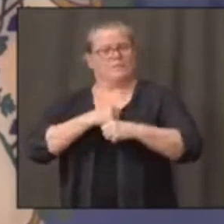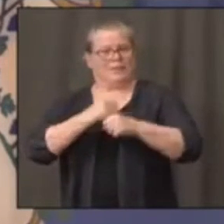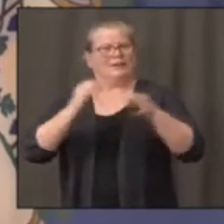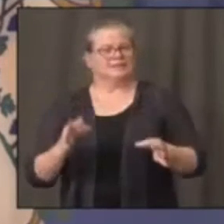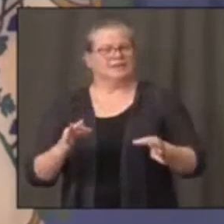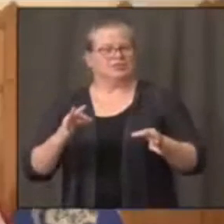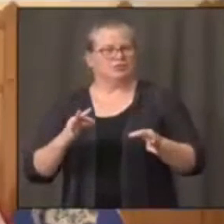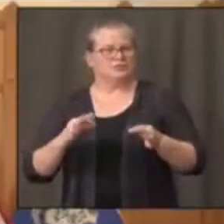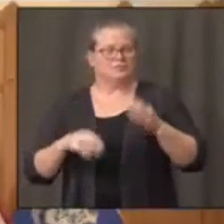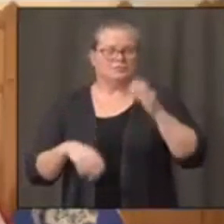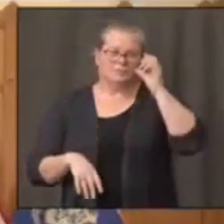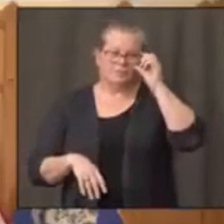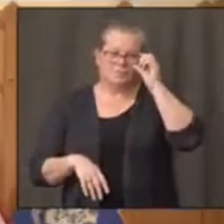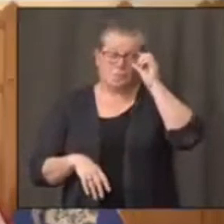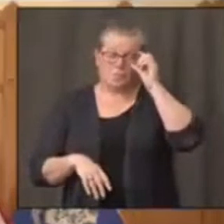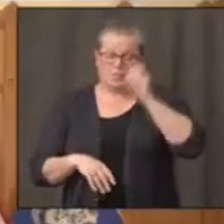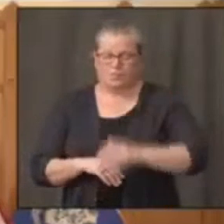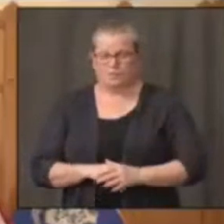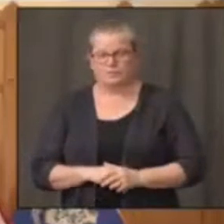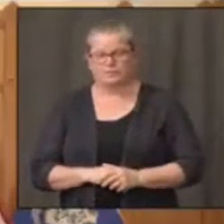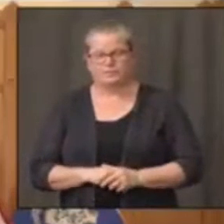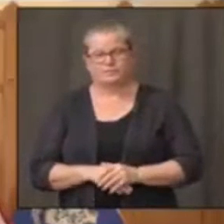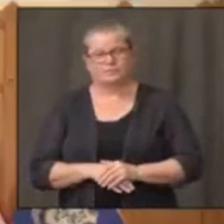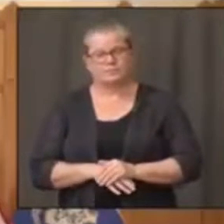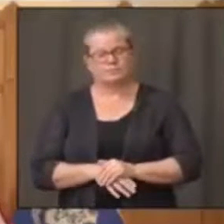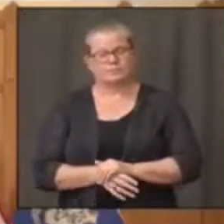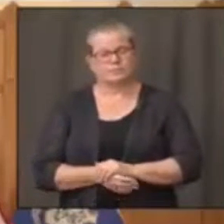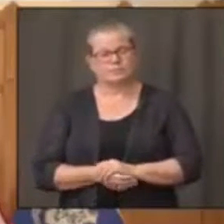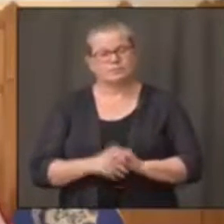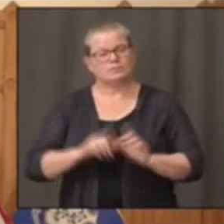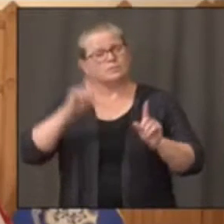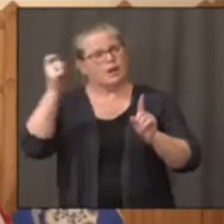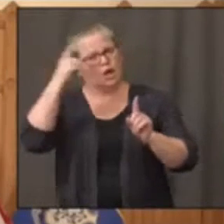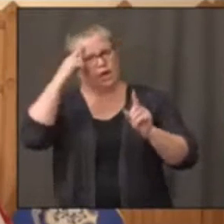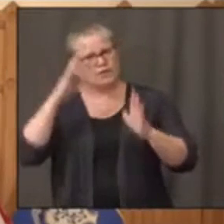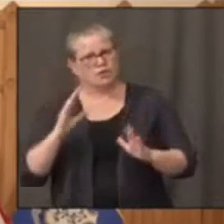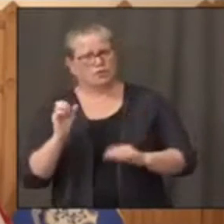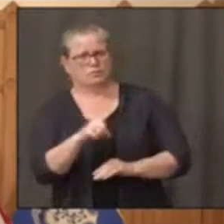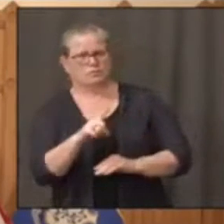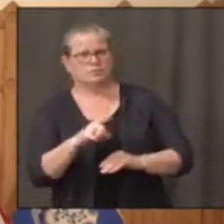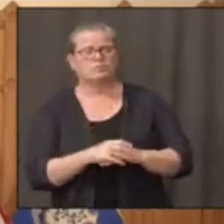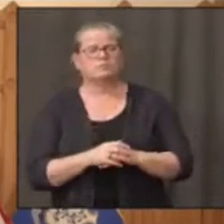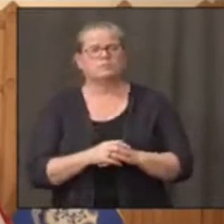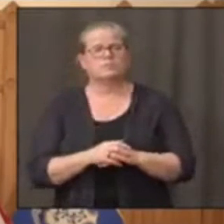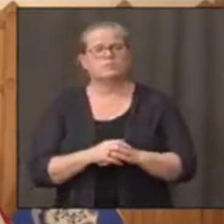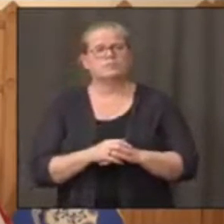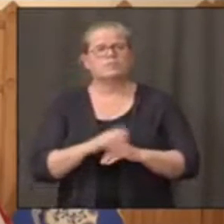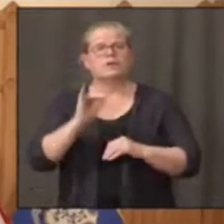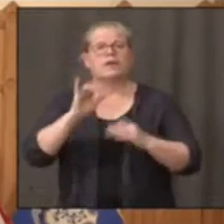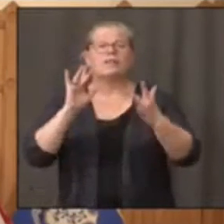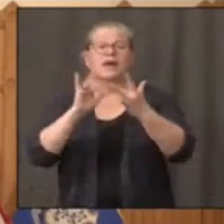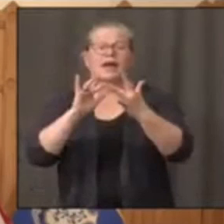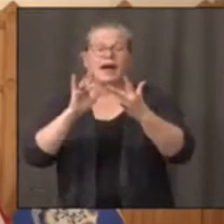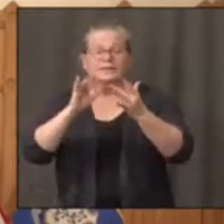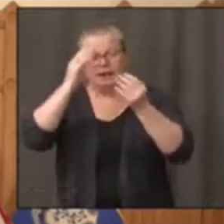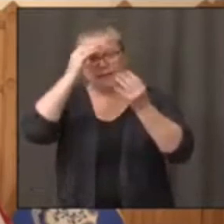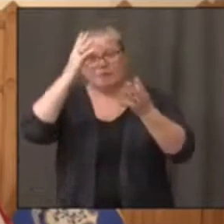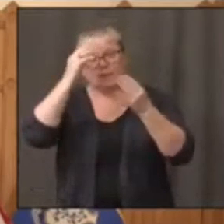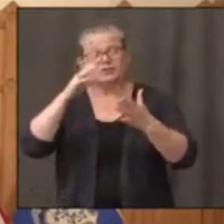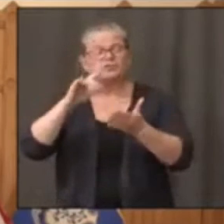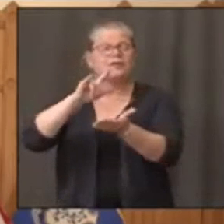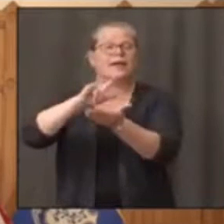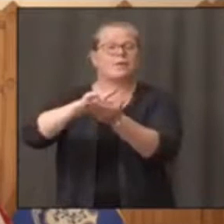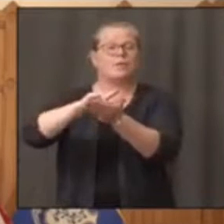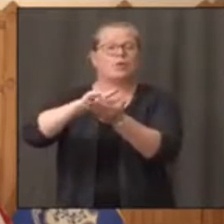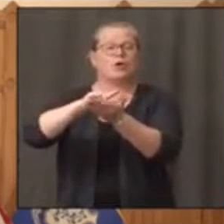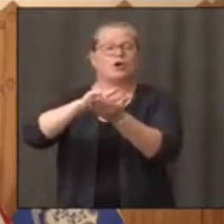And Governor, has the contact info procedures started at Bradley yet? I listened to Kevin